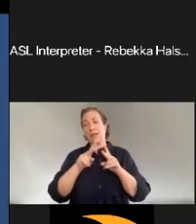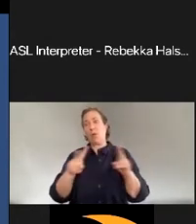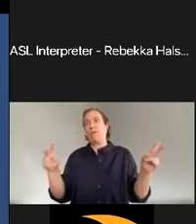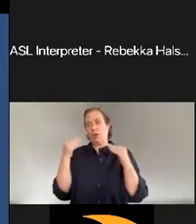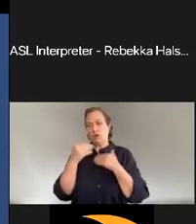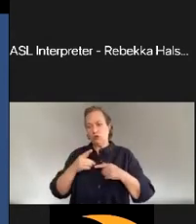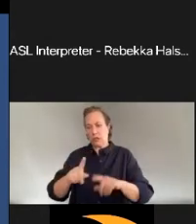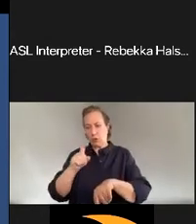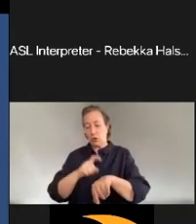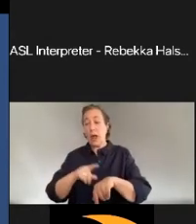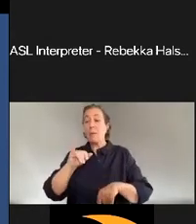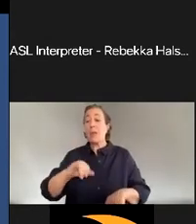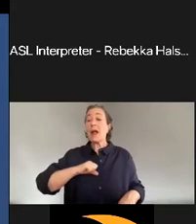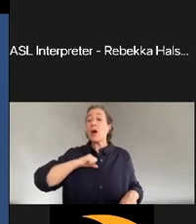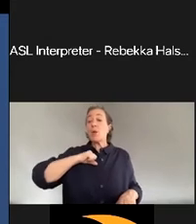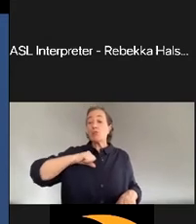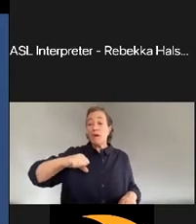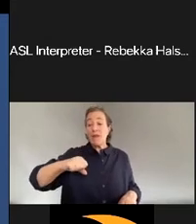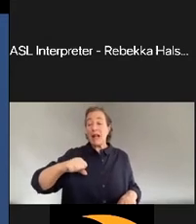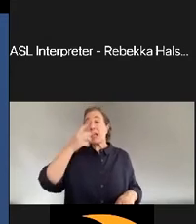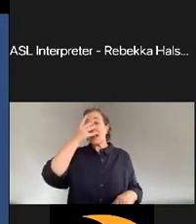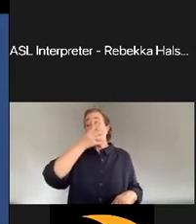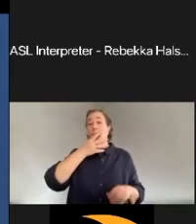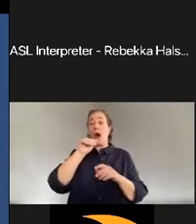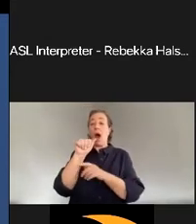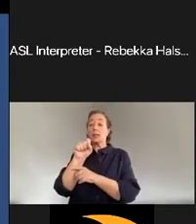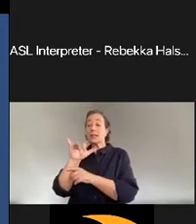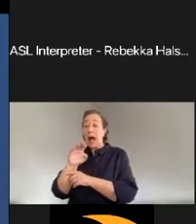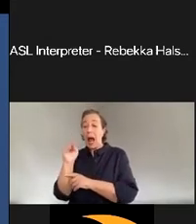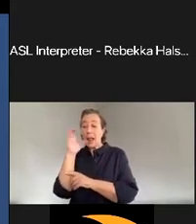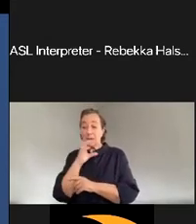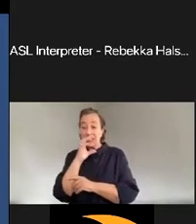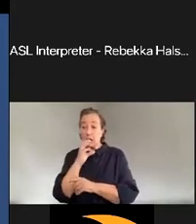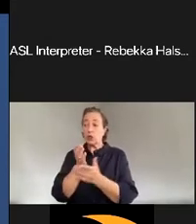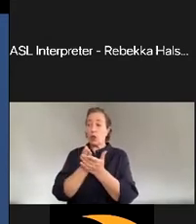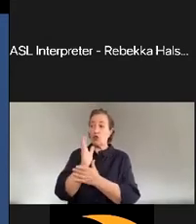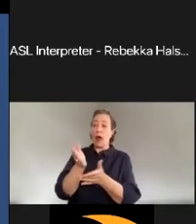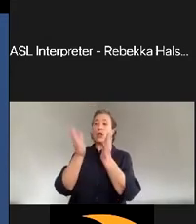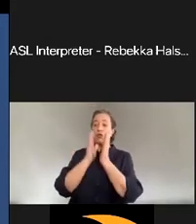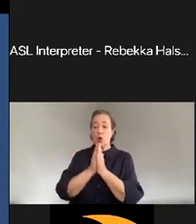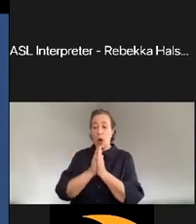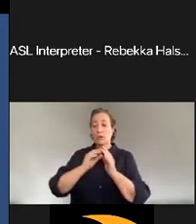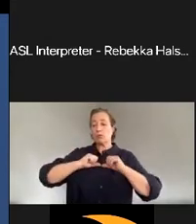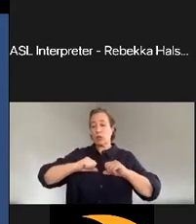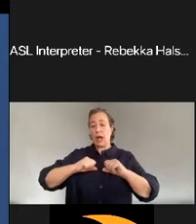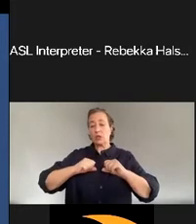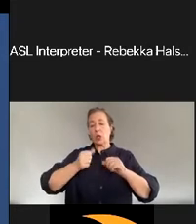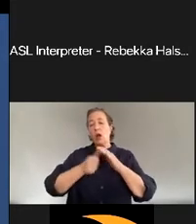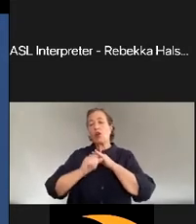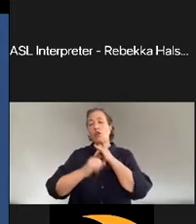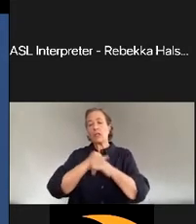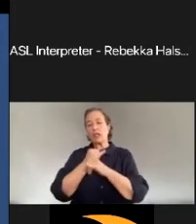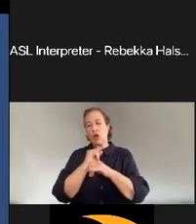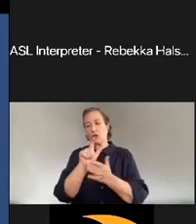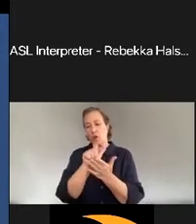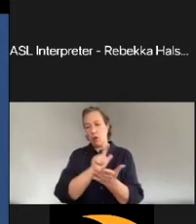which prevented asylum seekers from meaningfully exercising their right to request protection under international and federal law.